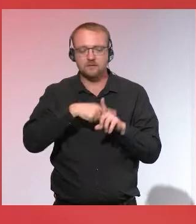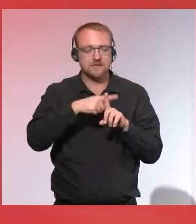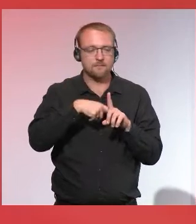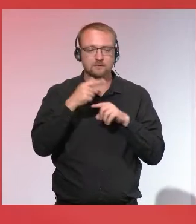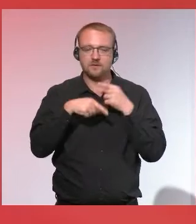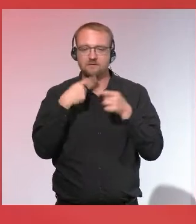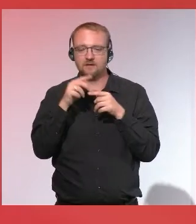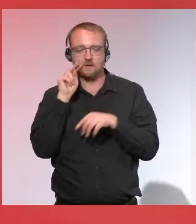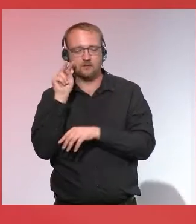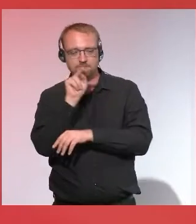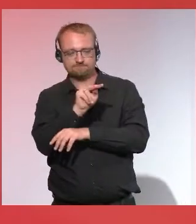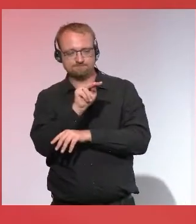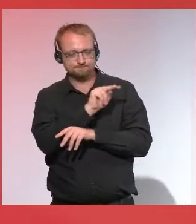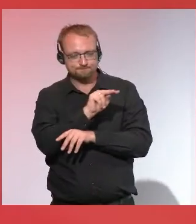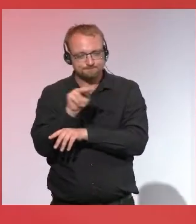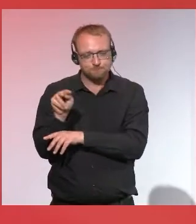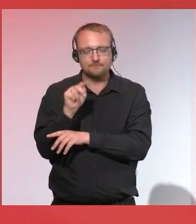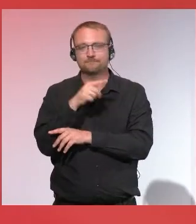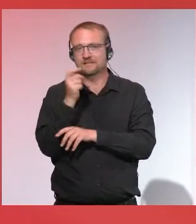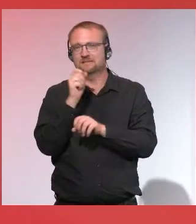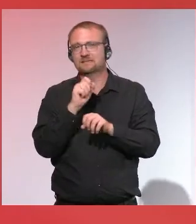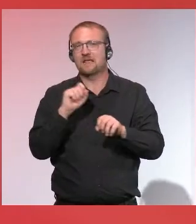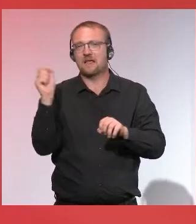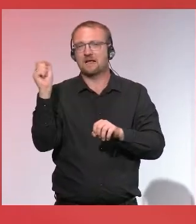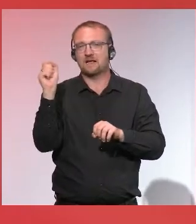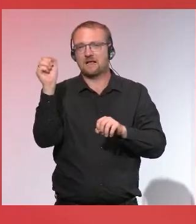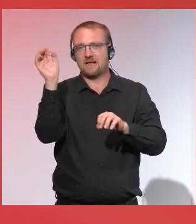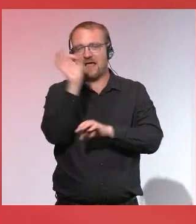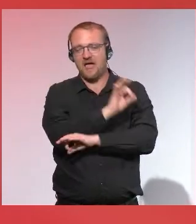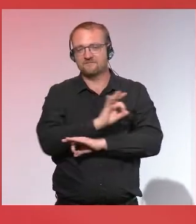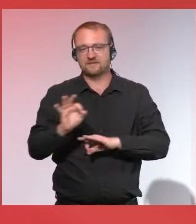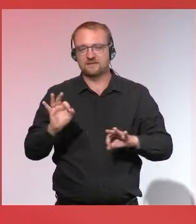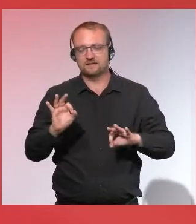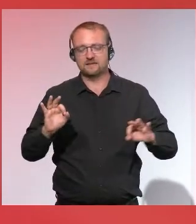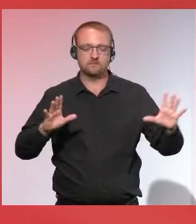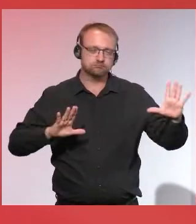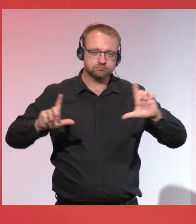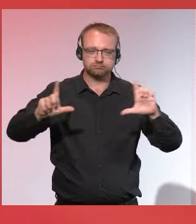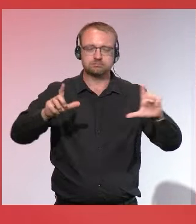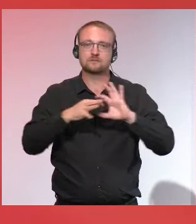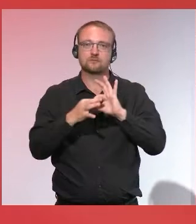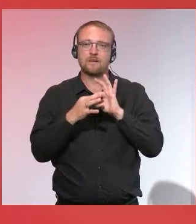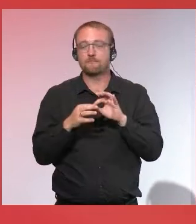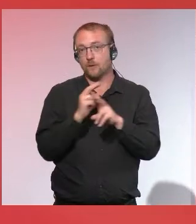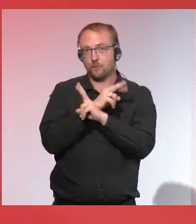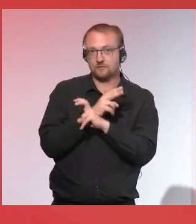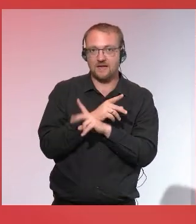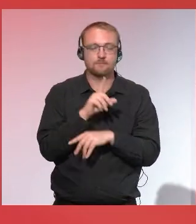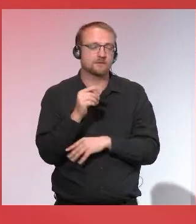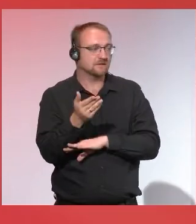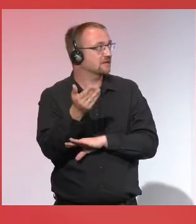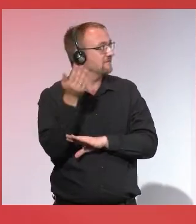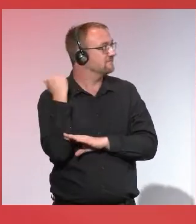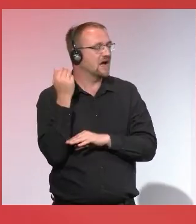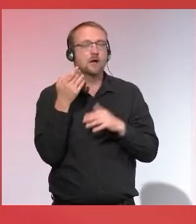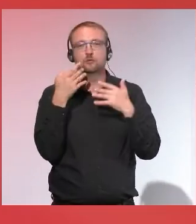can see what the temperature change is relative to an average between 1971 and 2000. Climatologists always work over